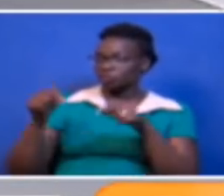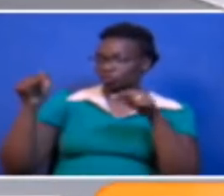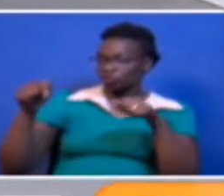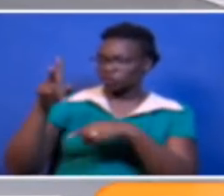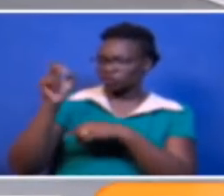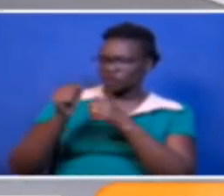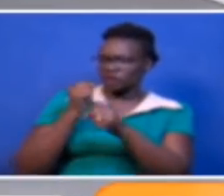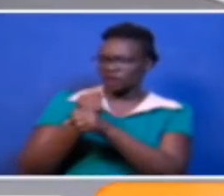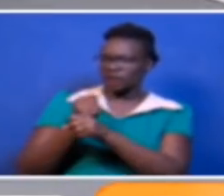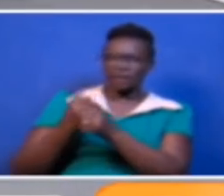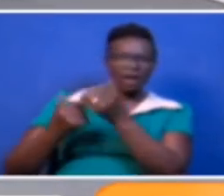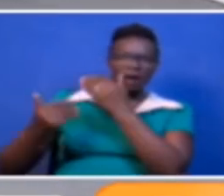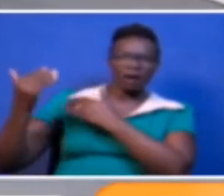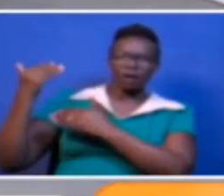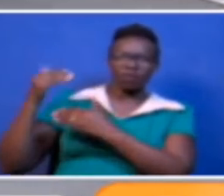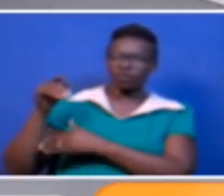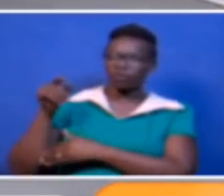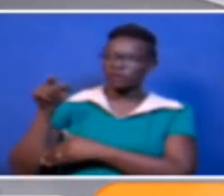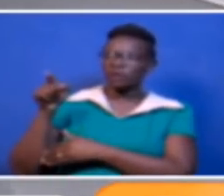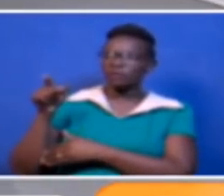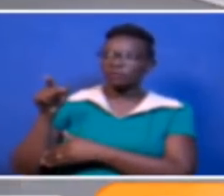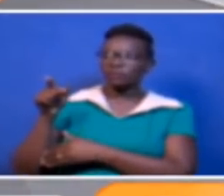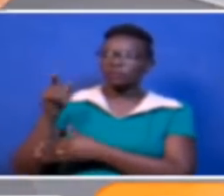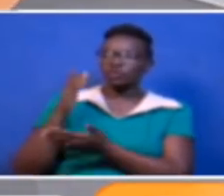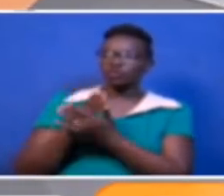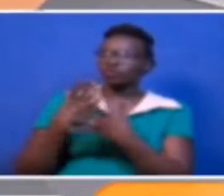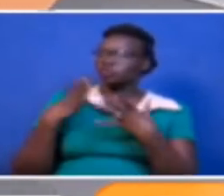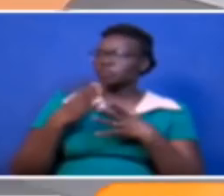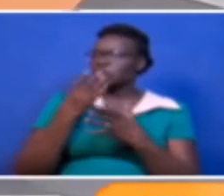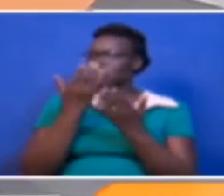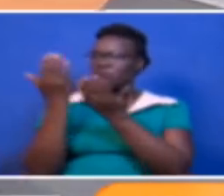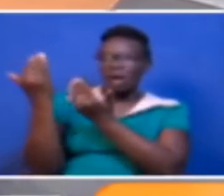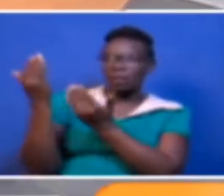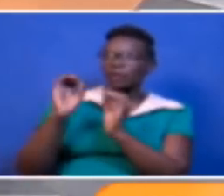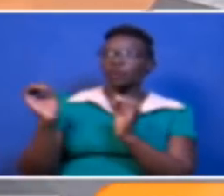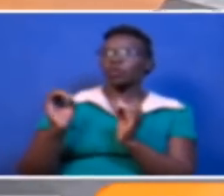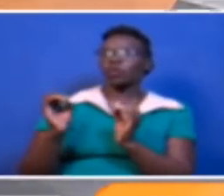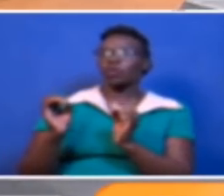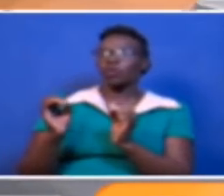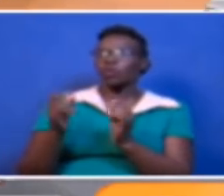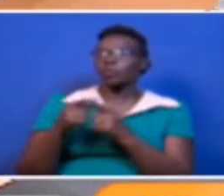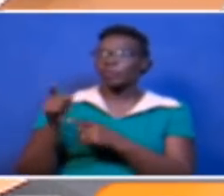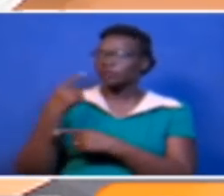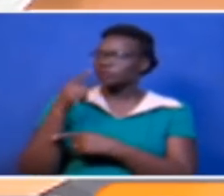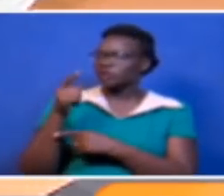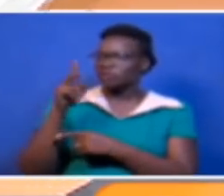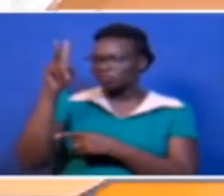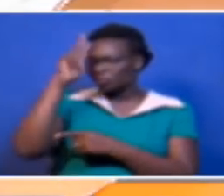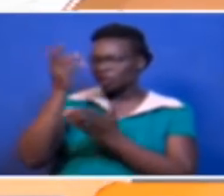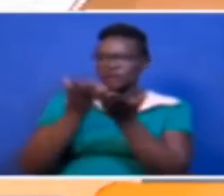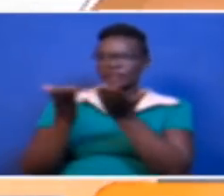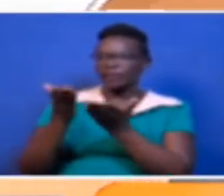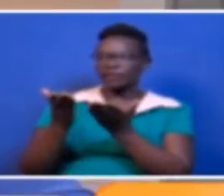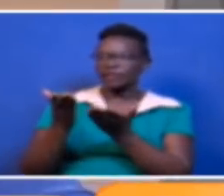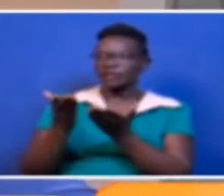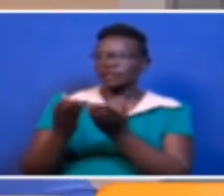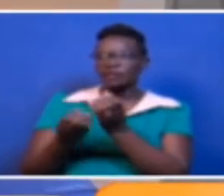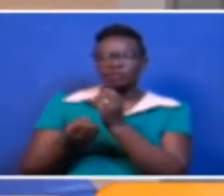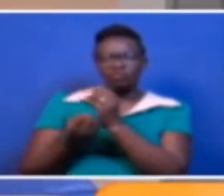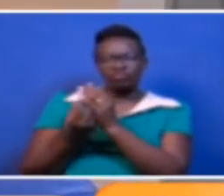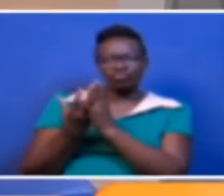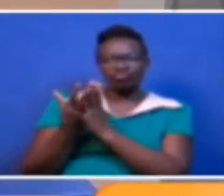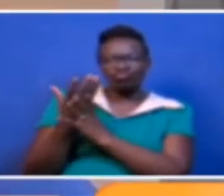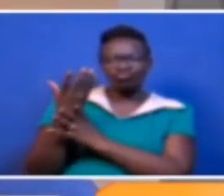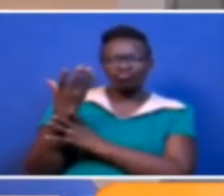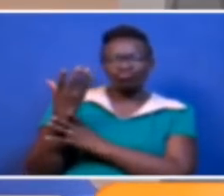years ago, it was unprecedented for everybody. Yes. How would you say the police service has evolved in terms